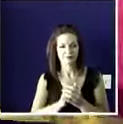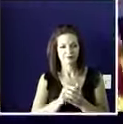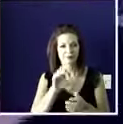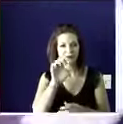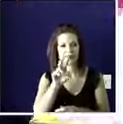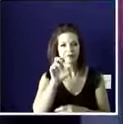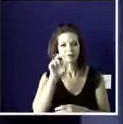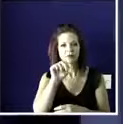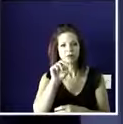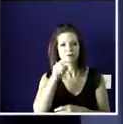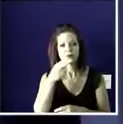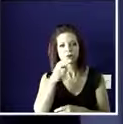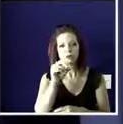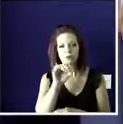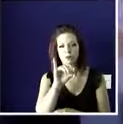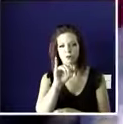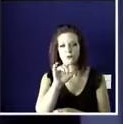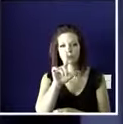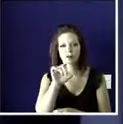Evan Hoyland,